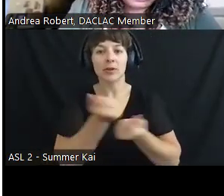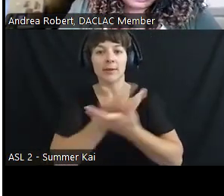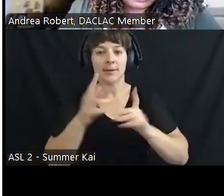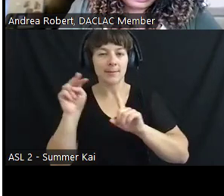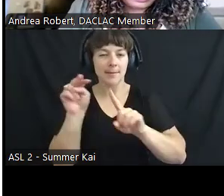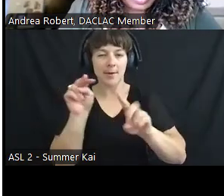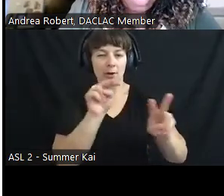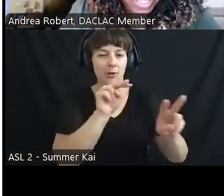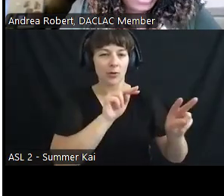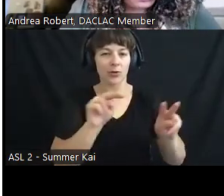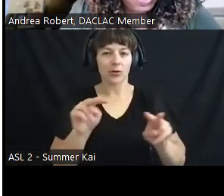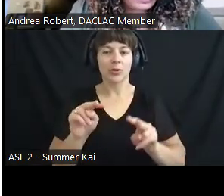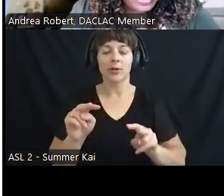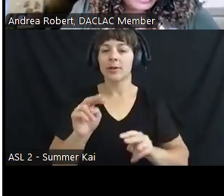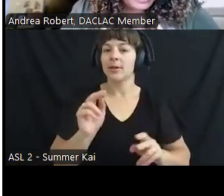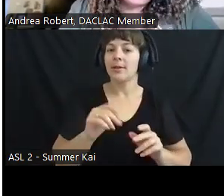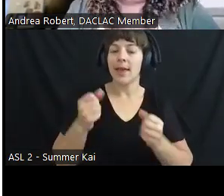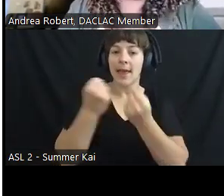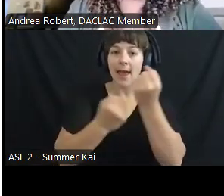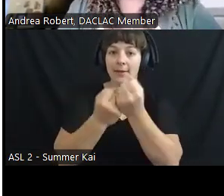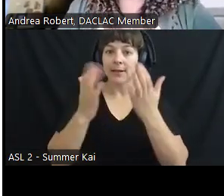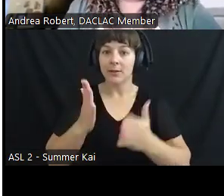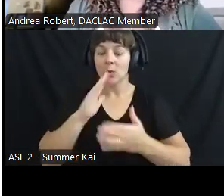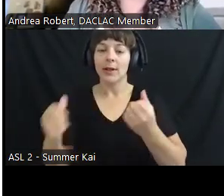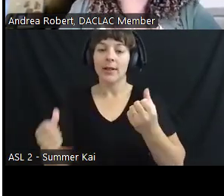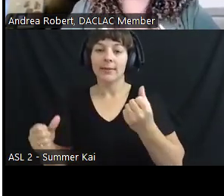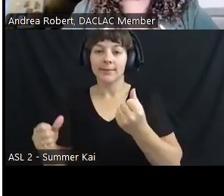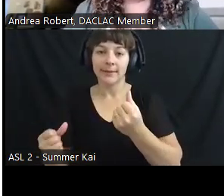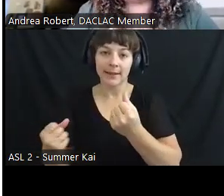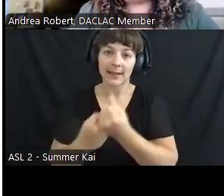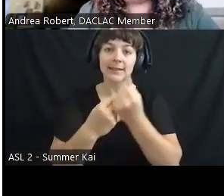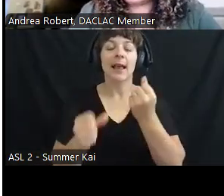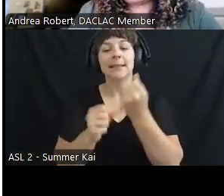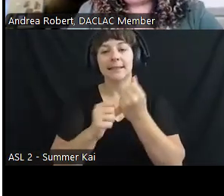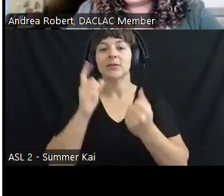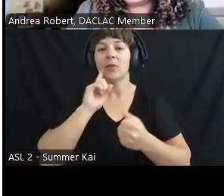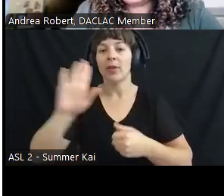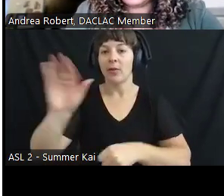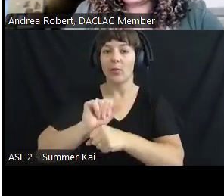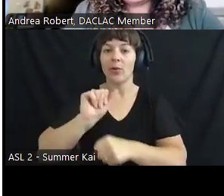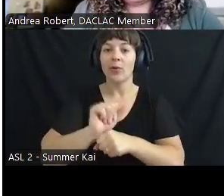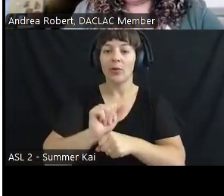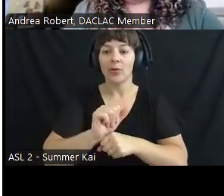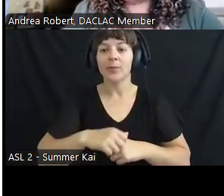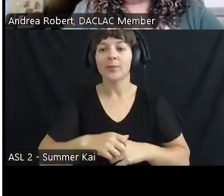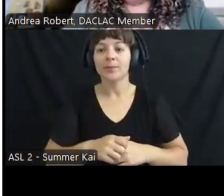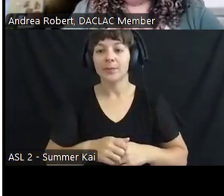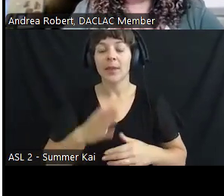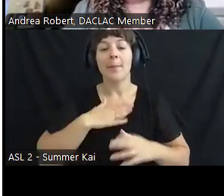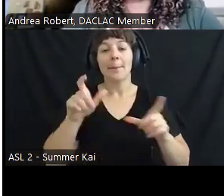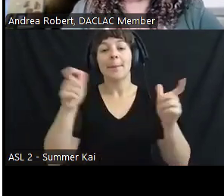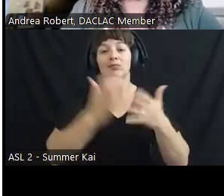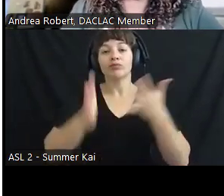who advocates will assist in acting on behalf of them. So my biggest point is that there's really